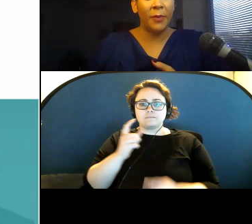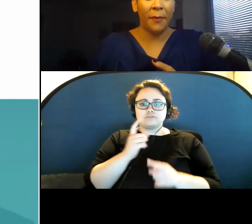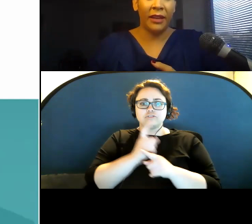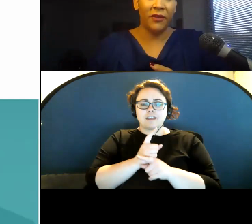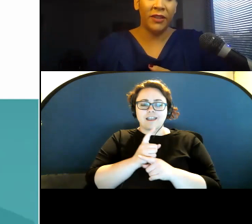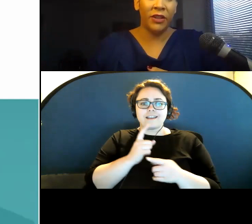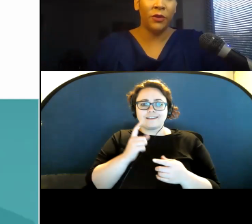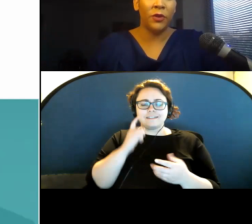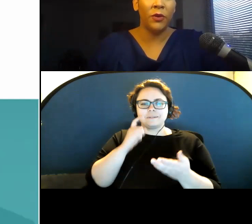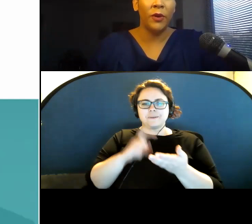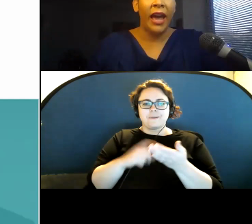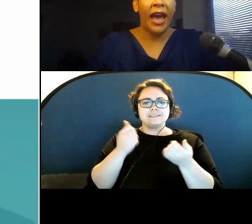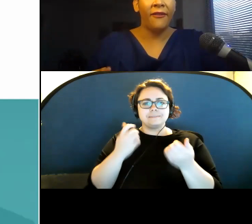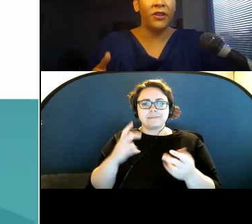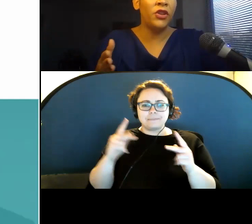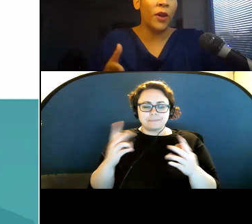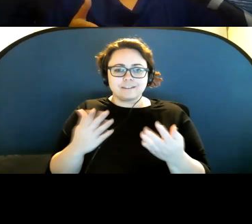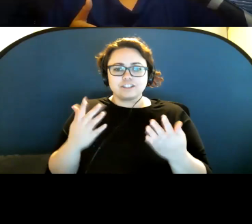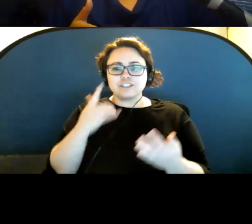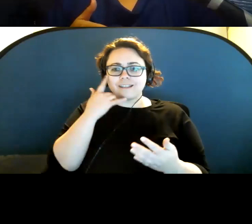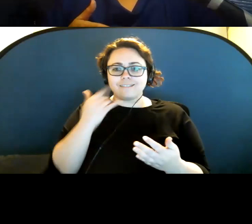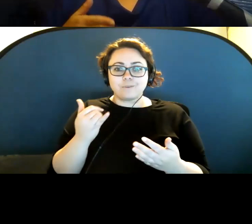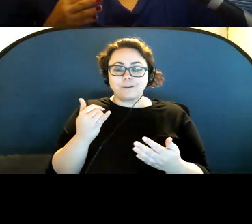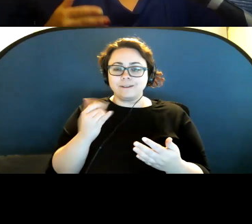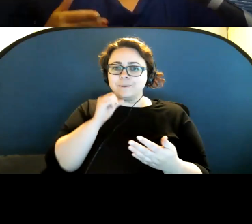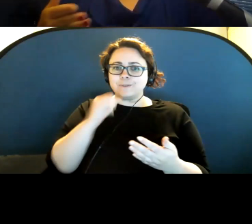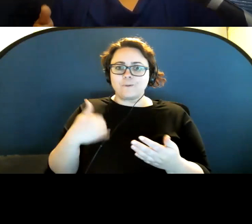significant population of individuals who don't have someone